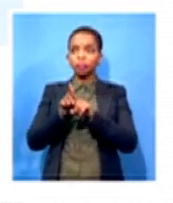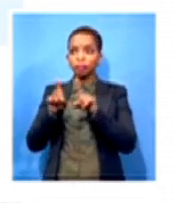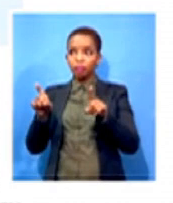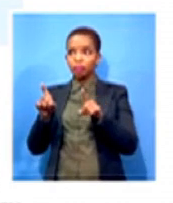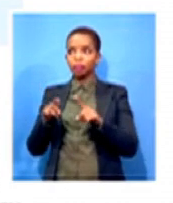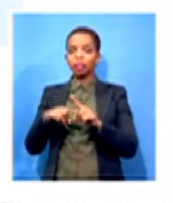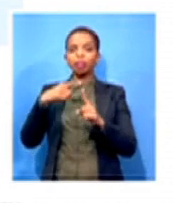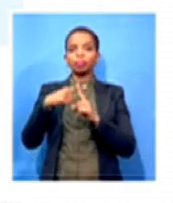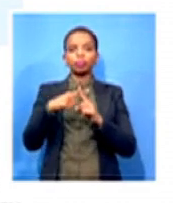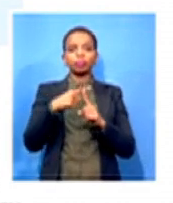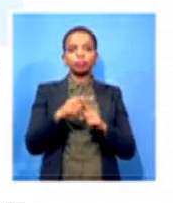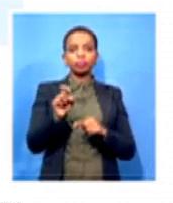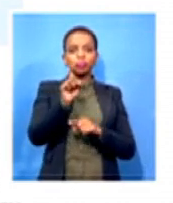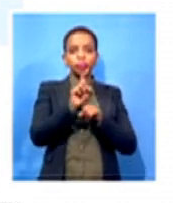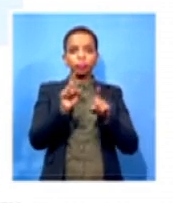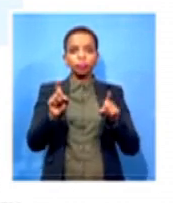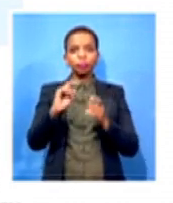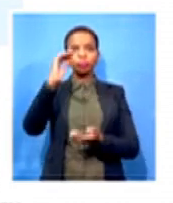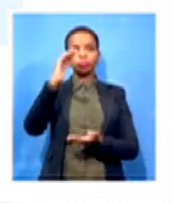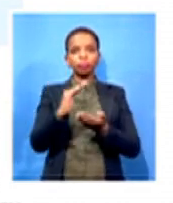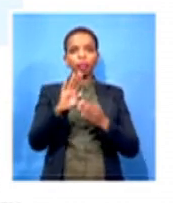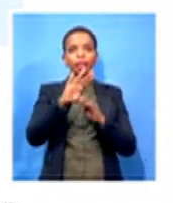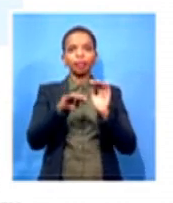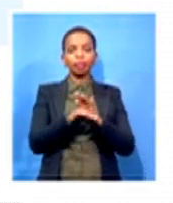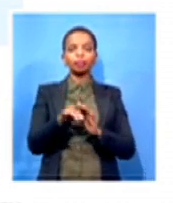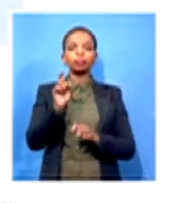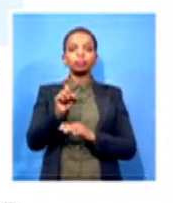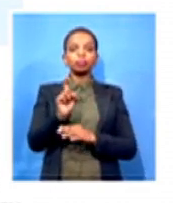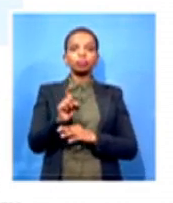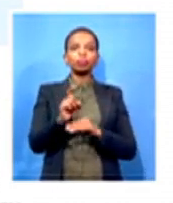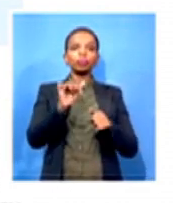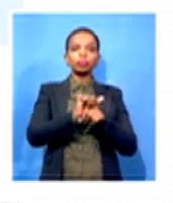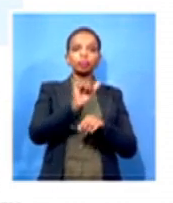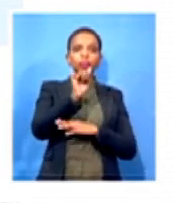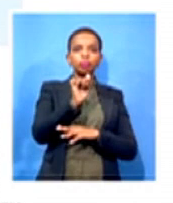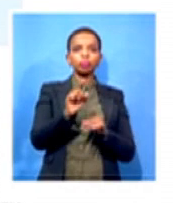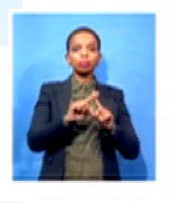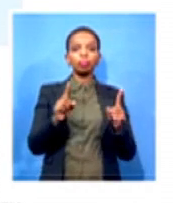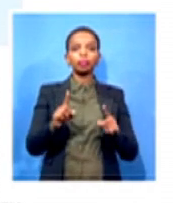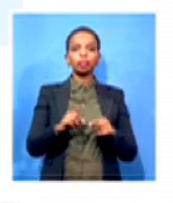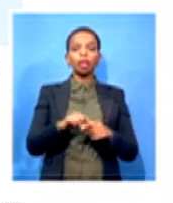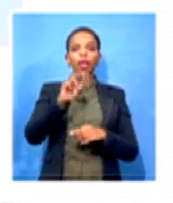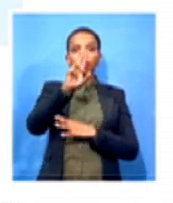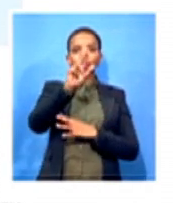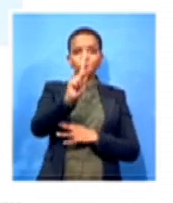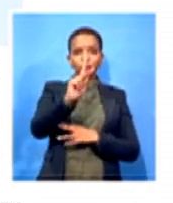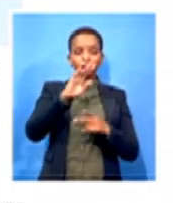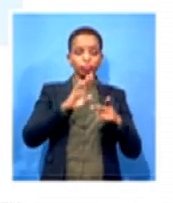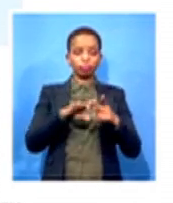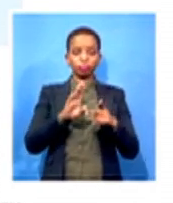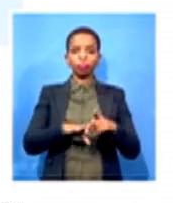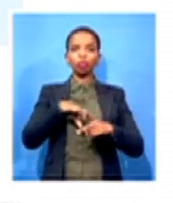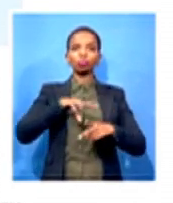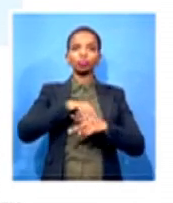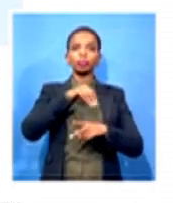years old. Switzerland and United Kingdom, the numbers were similar between children and adults. And then